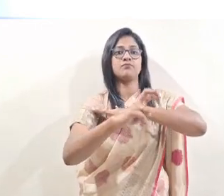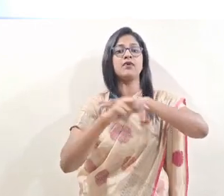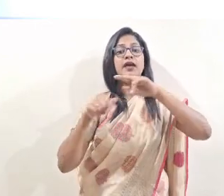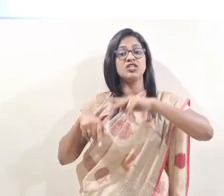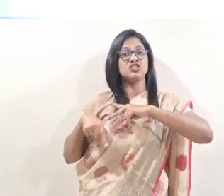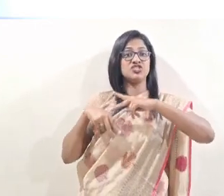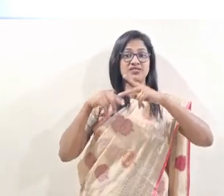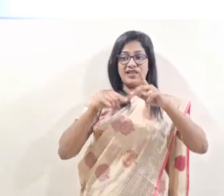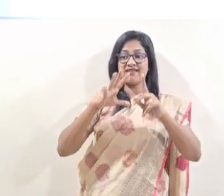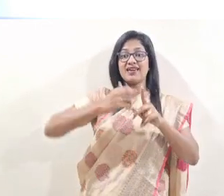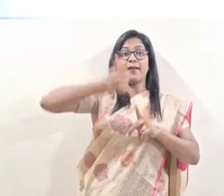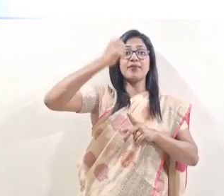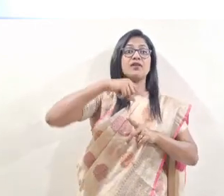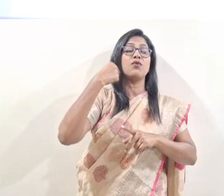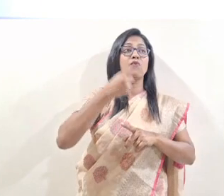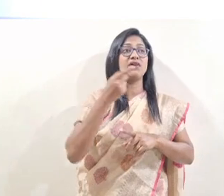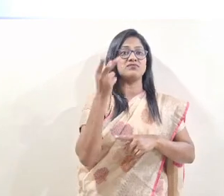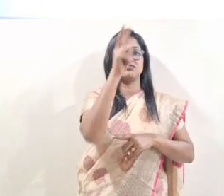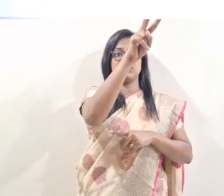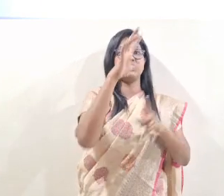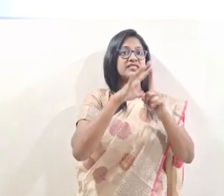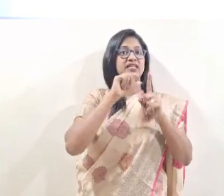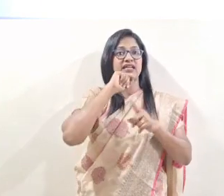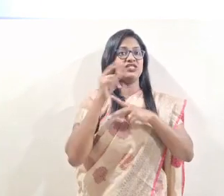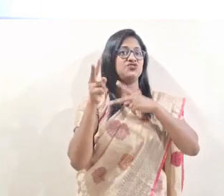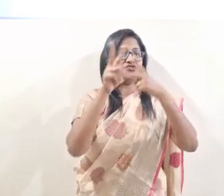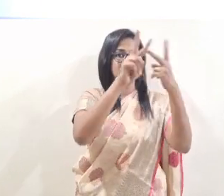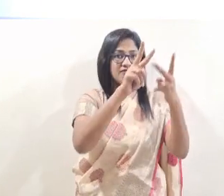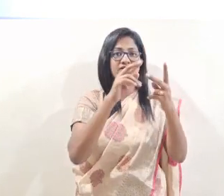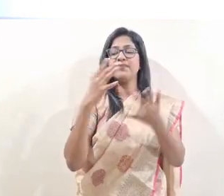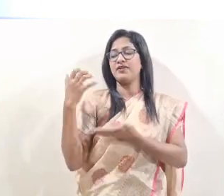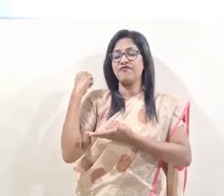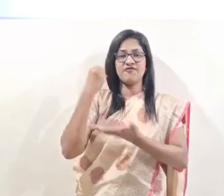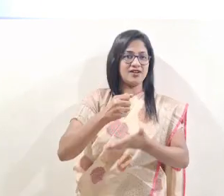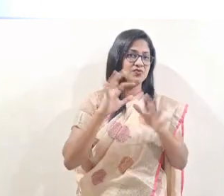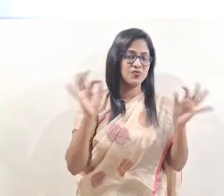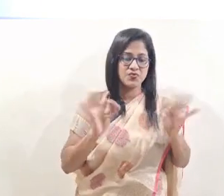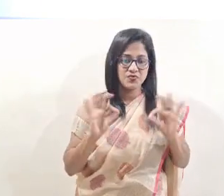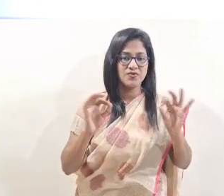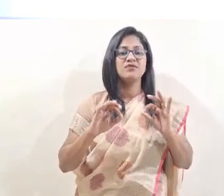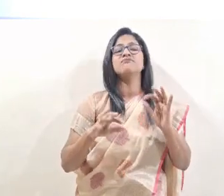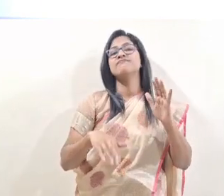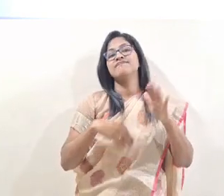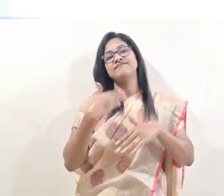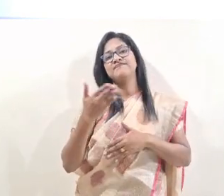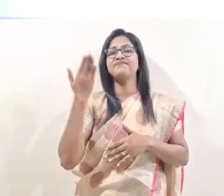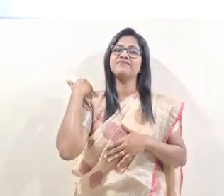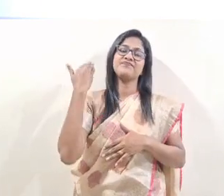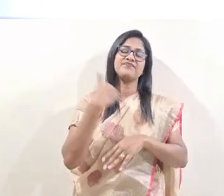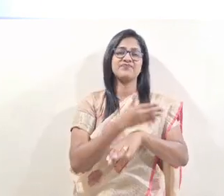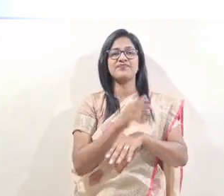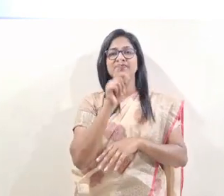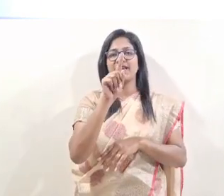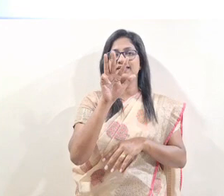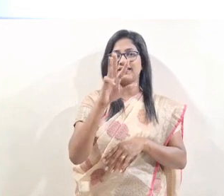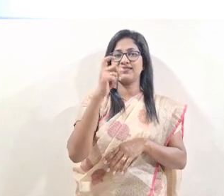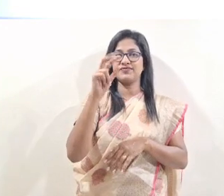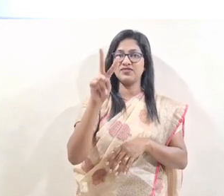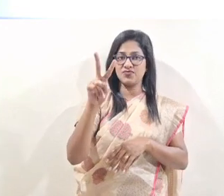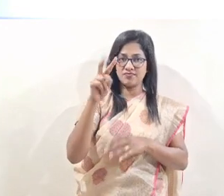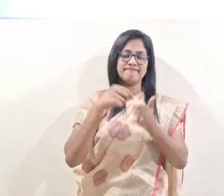Delhi, and funds did not come through, and it stayed. And then lastly, in 1972, it was